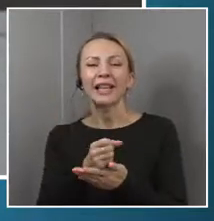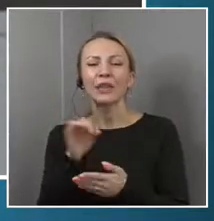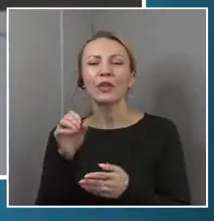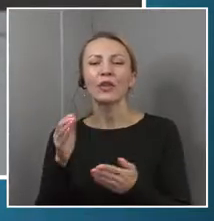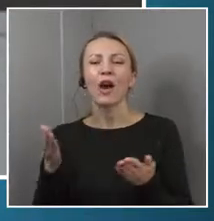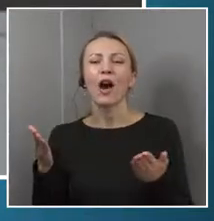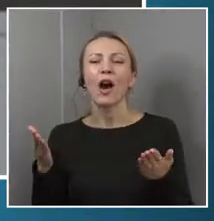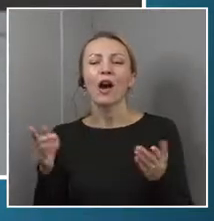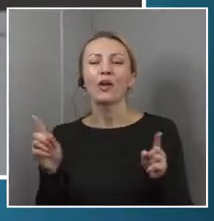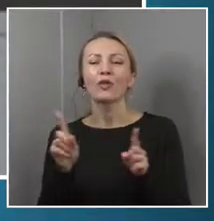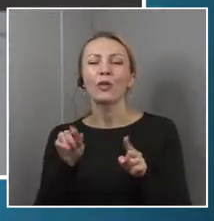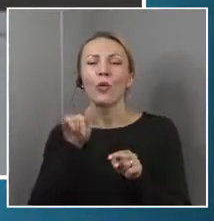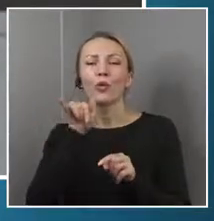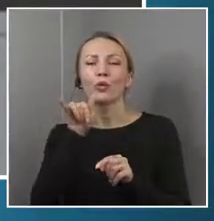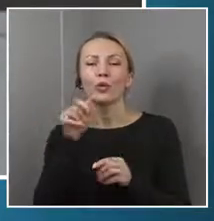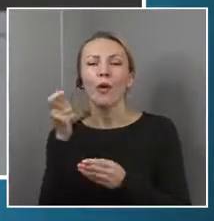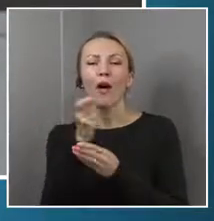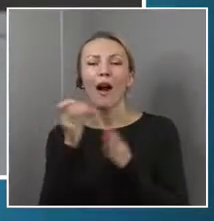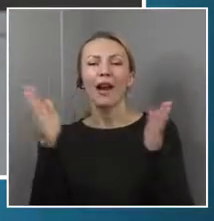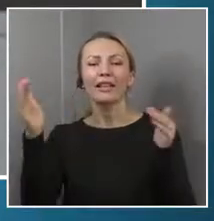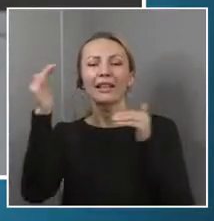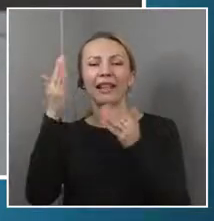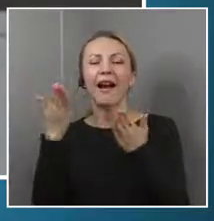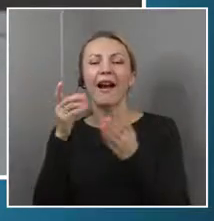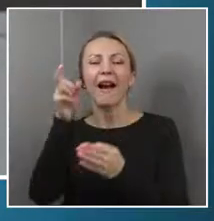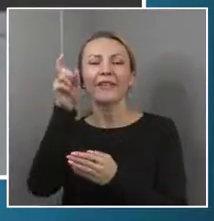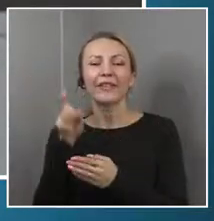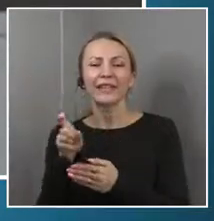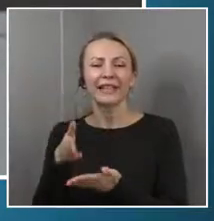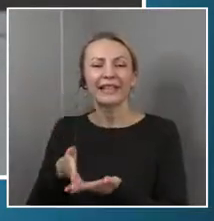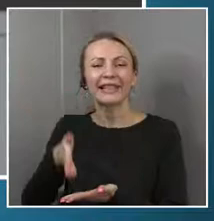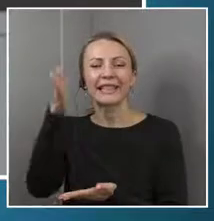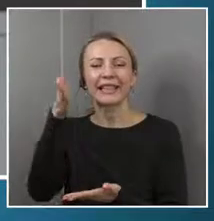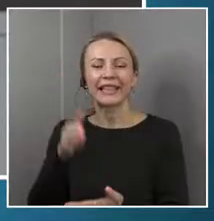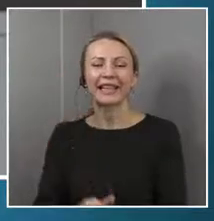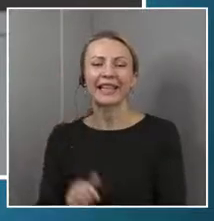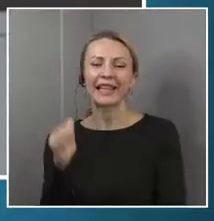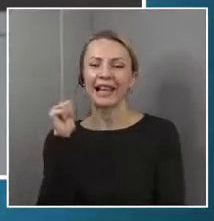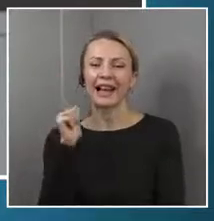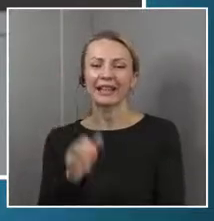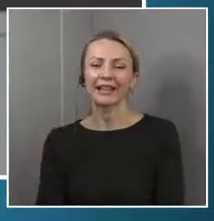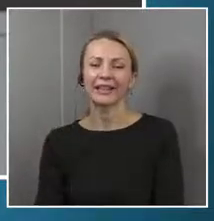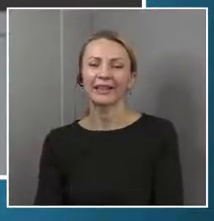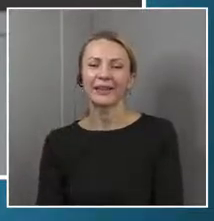And I will answer your question, but please first answer mine. What is the painting behind you, and what do you collect?